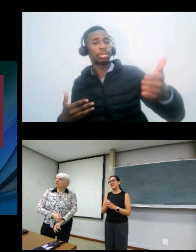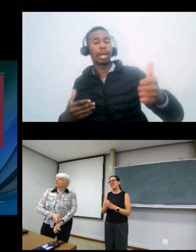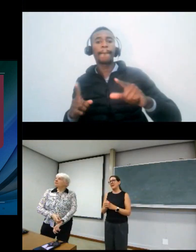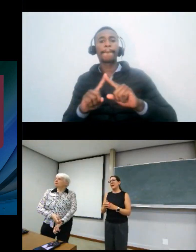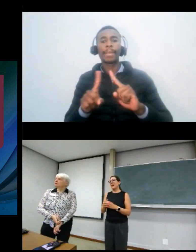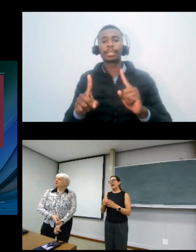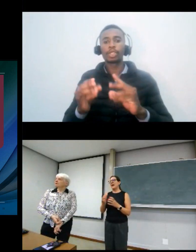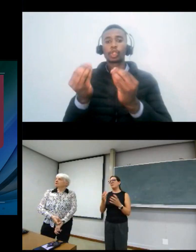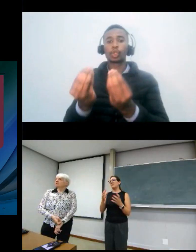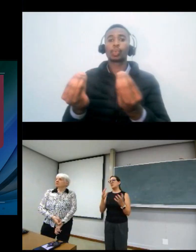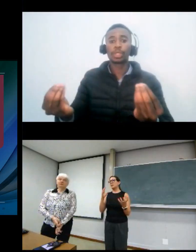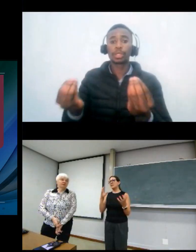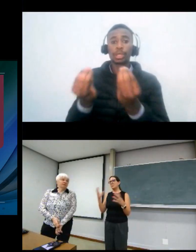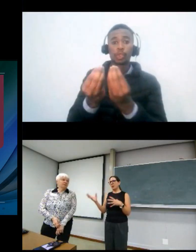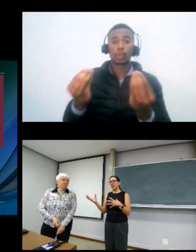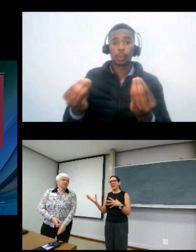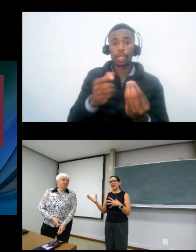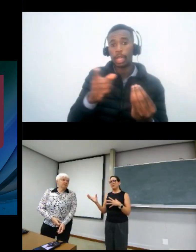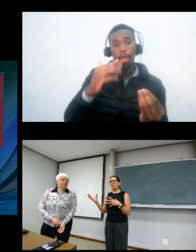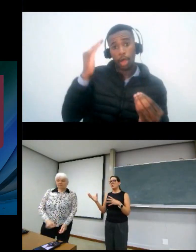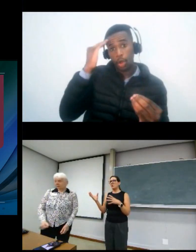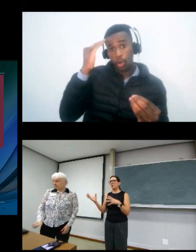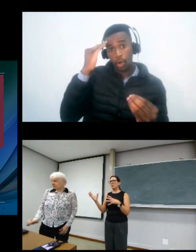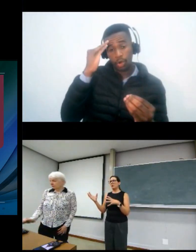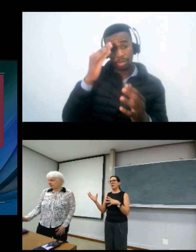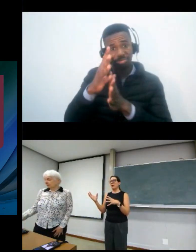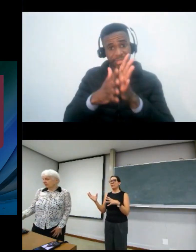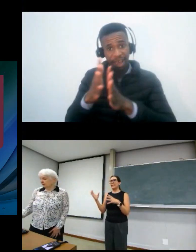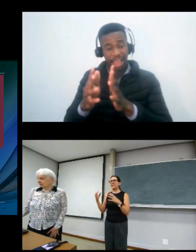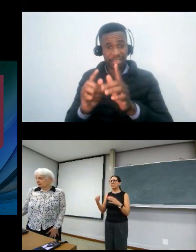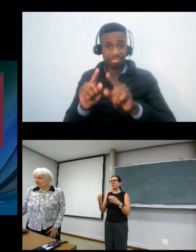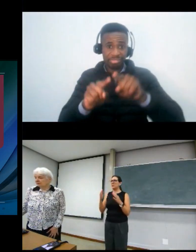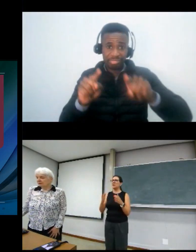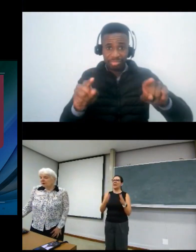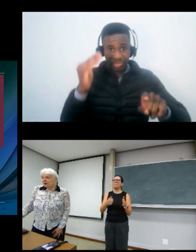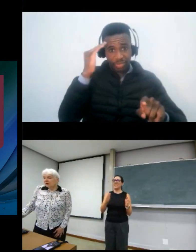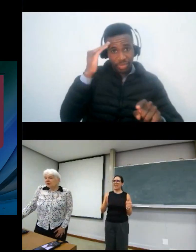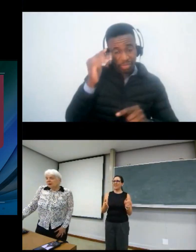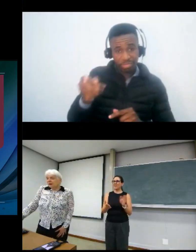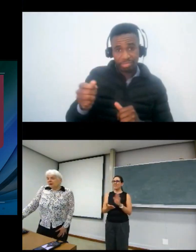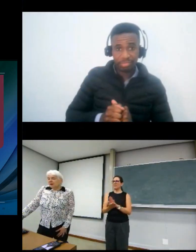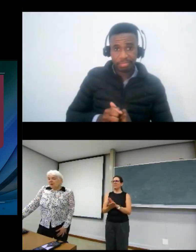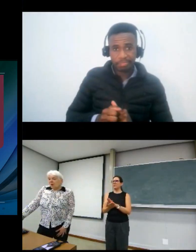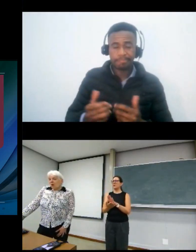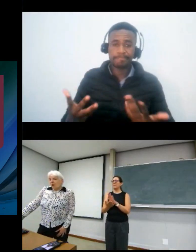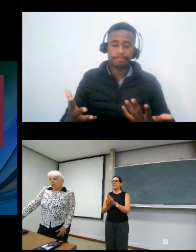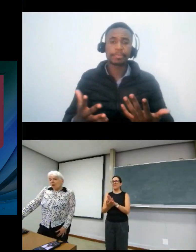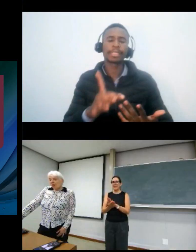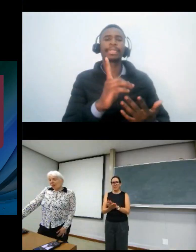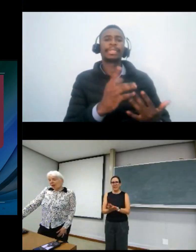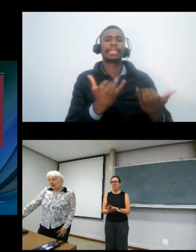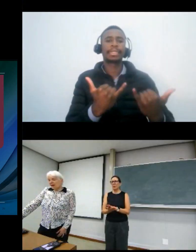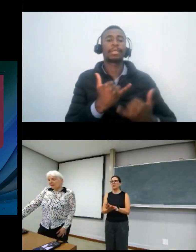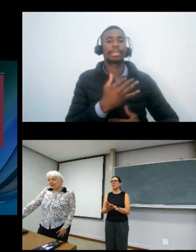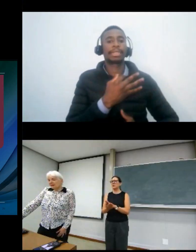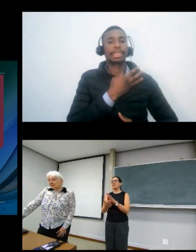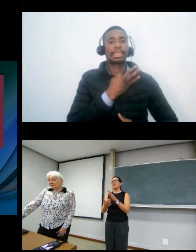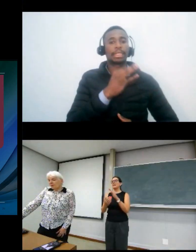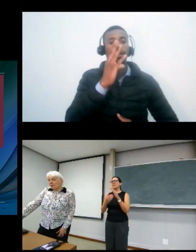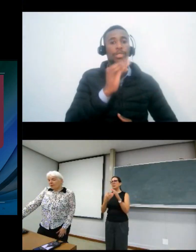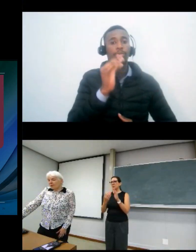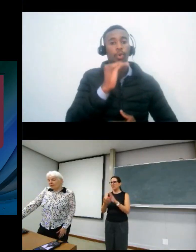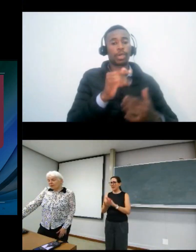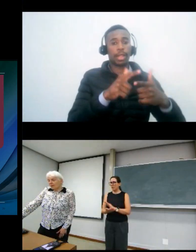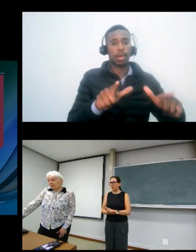different signs. Yeah. So with spoken language, children are exposed to the same texts. So they read the same